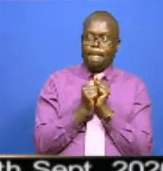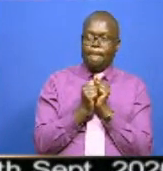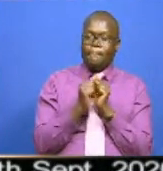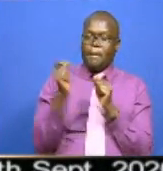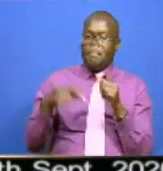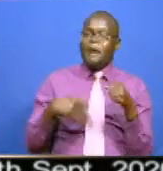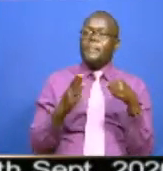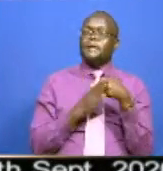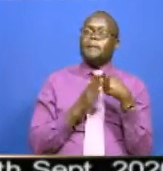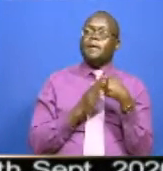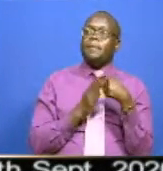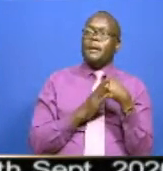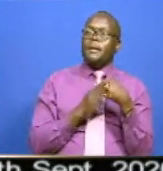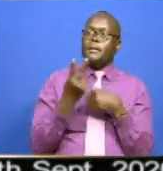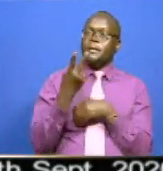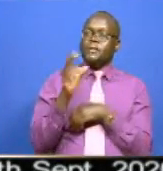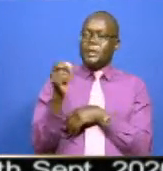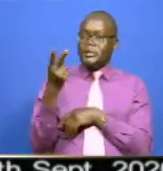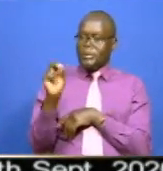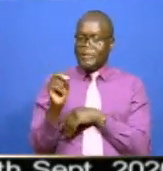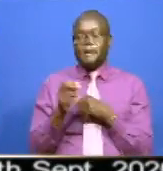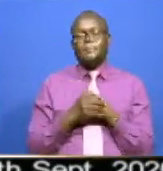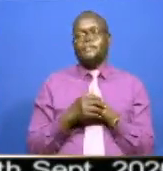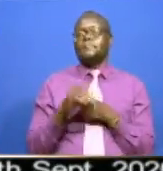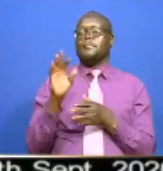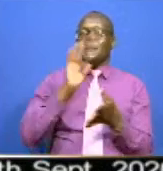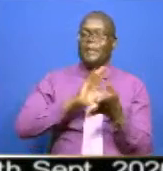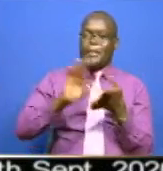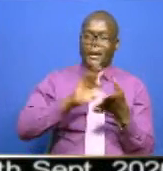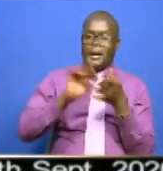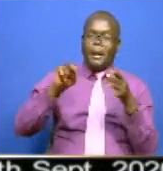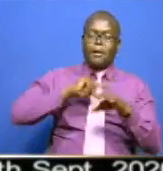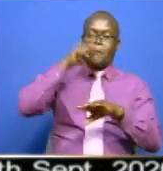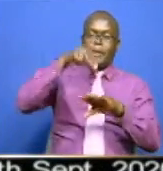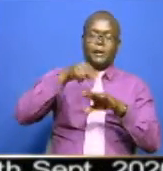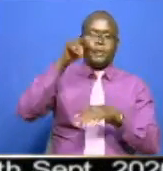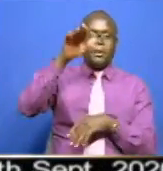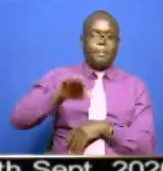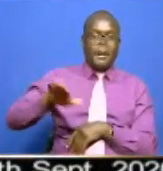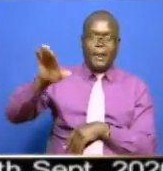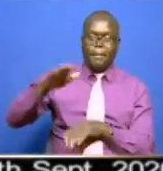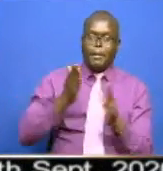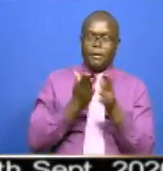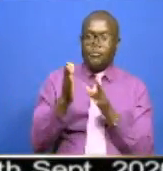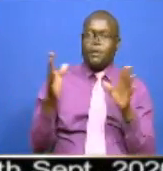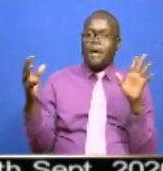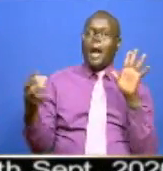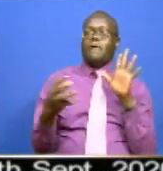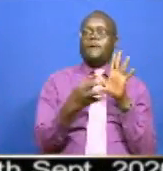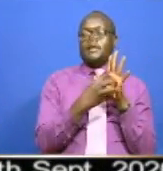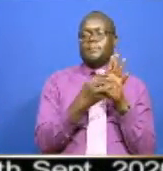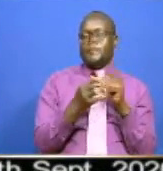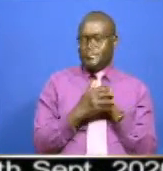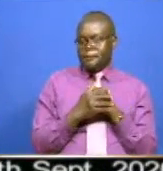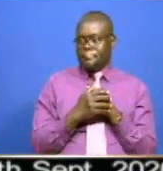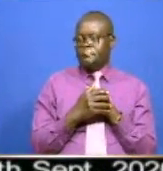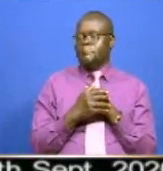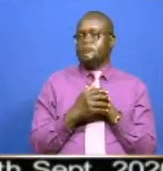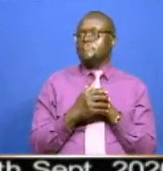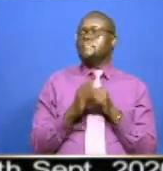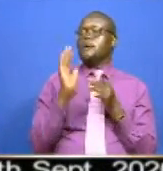September 2020, the Clerk of the National Assembly, through advertisements in the